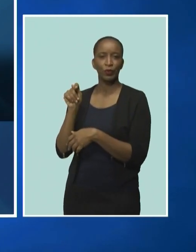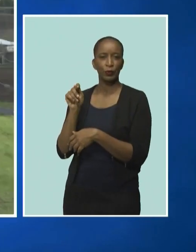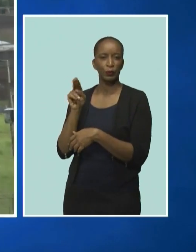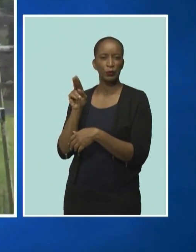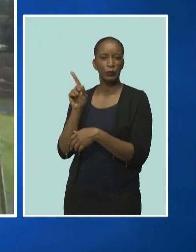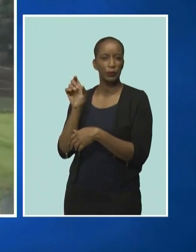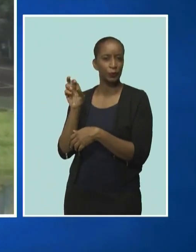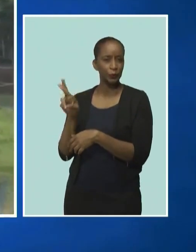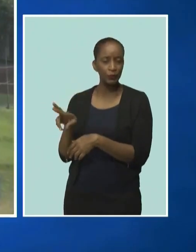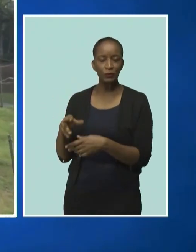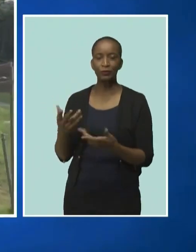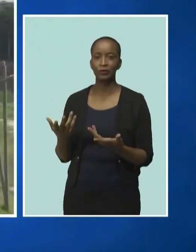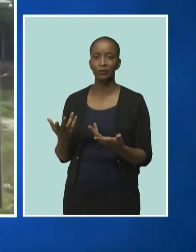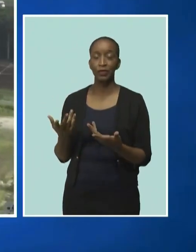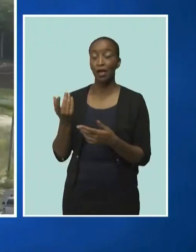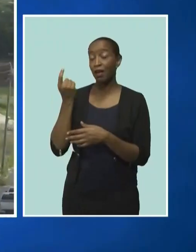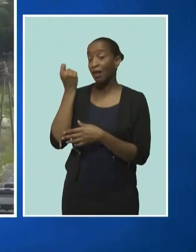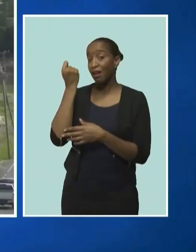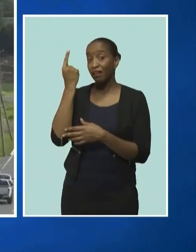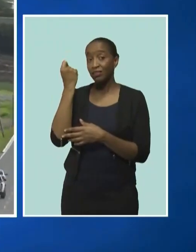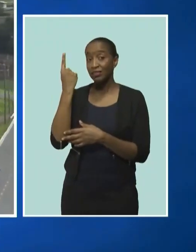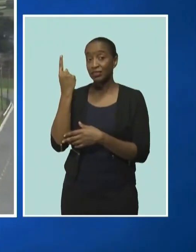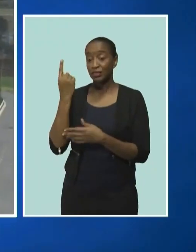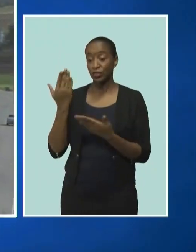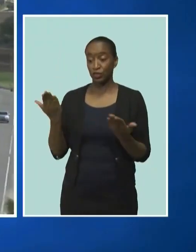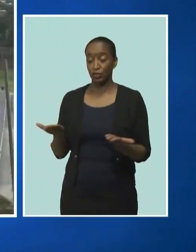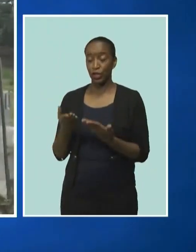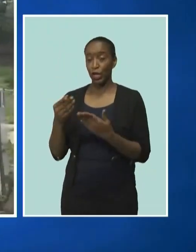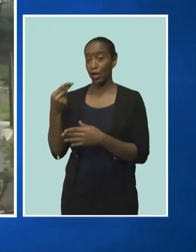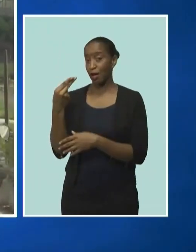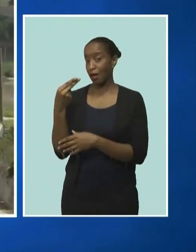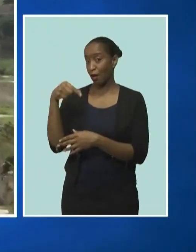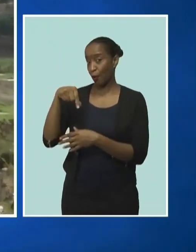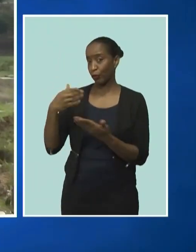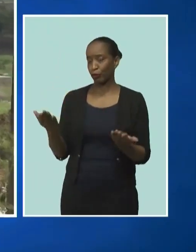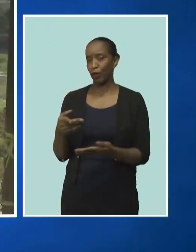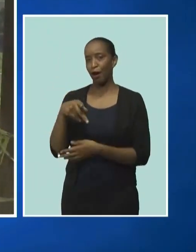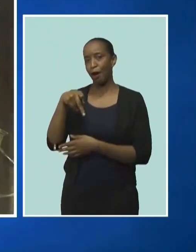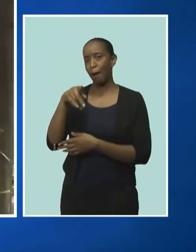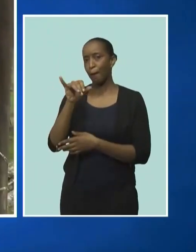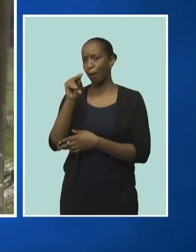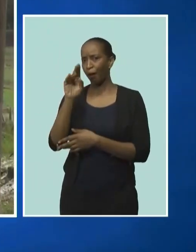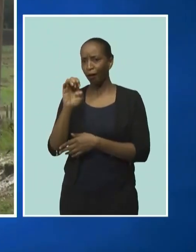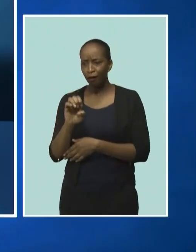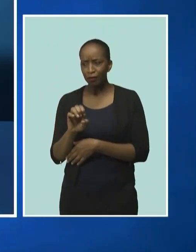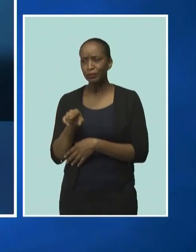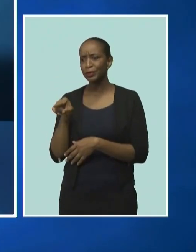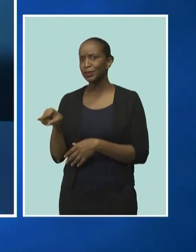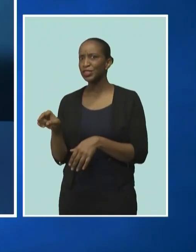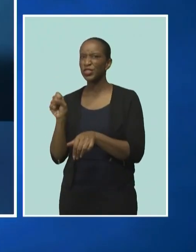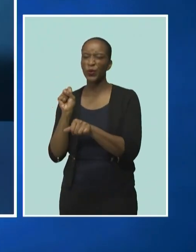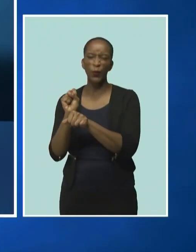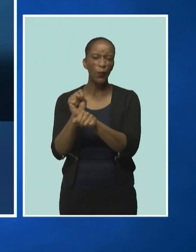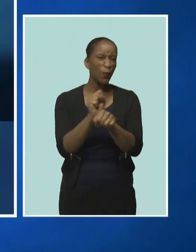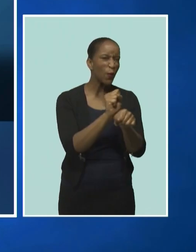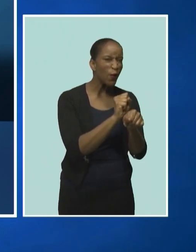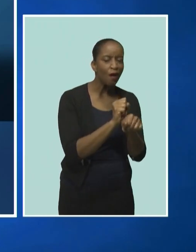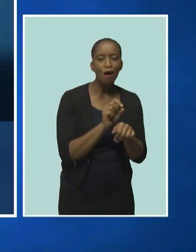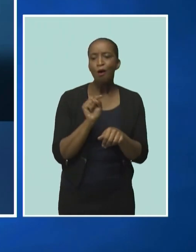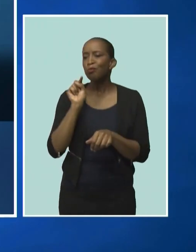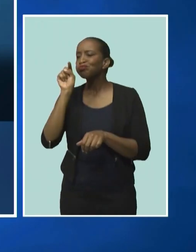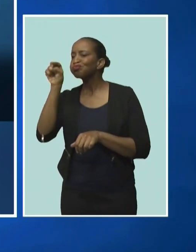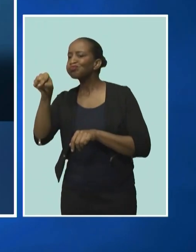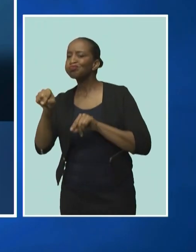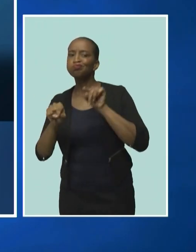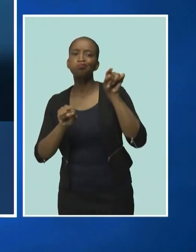to travel very far in any direction from our headquarters in the Pine to see his work. Whether it is a drainage system in